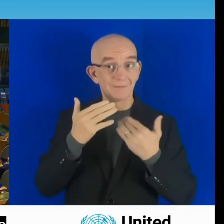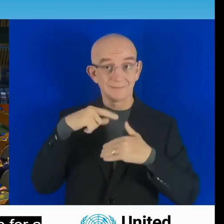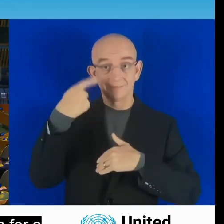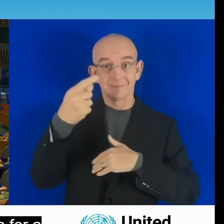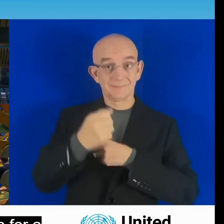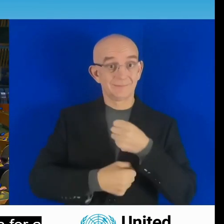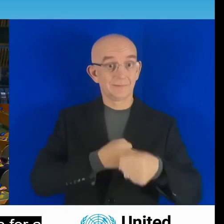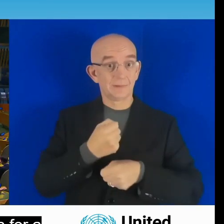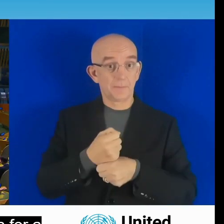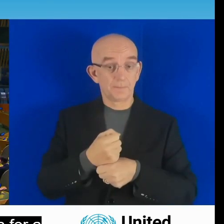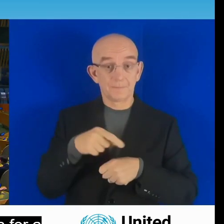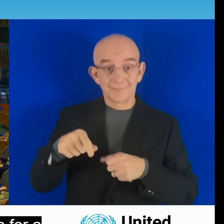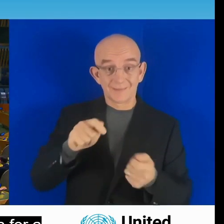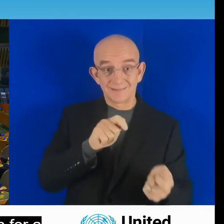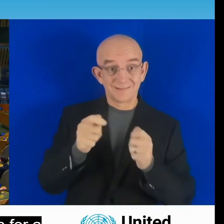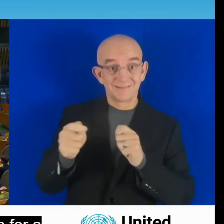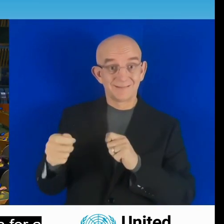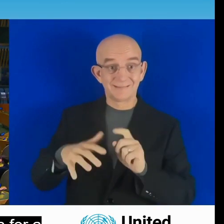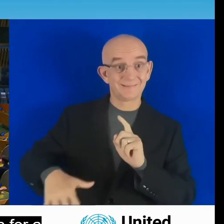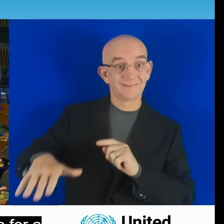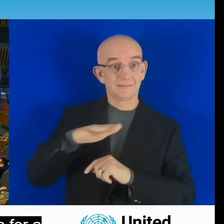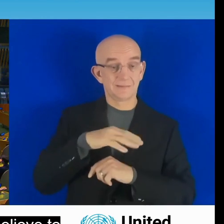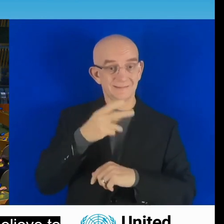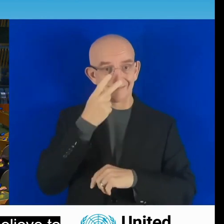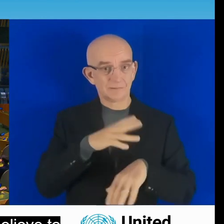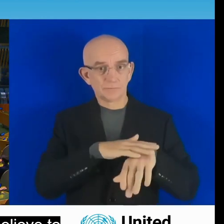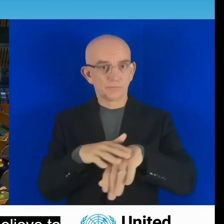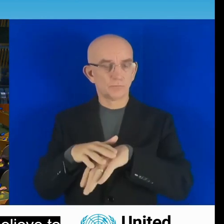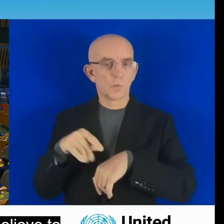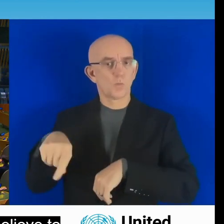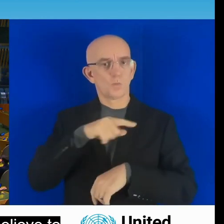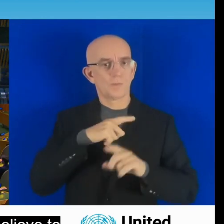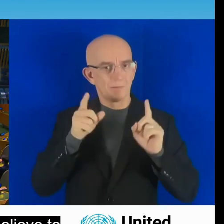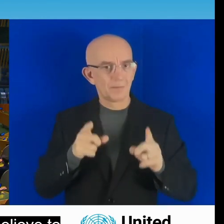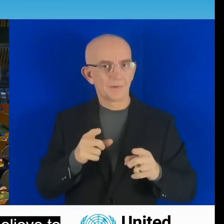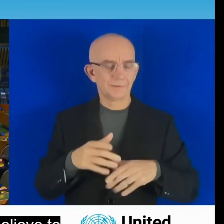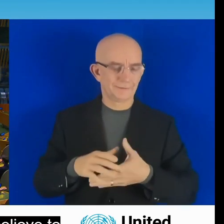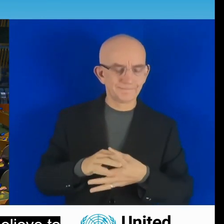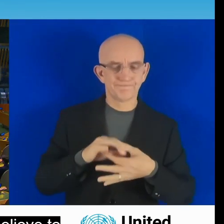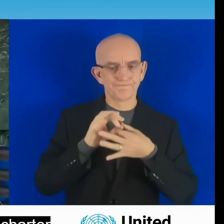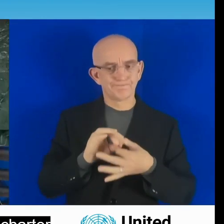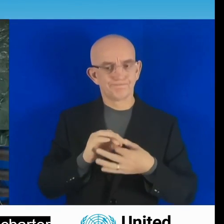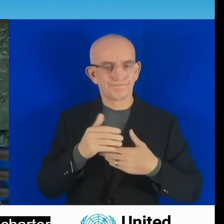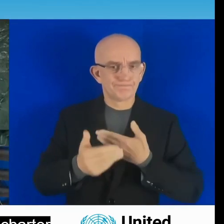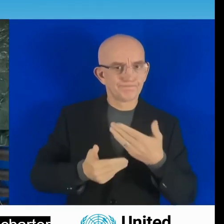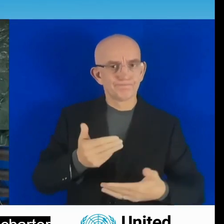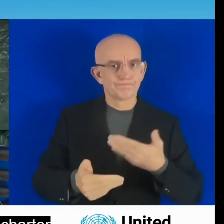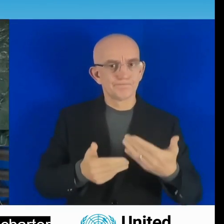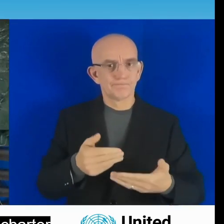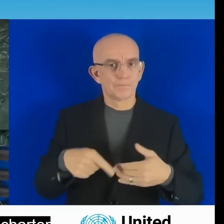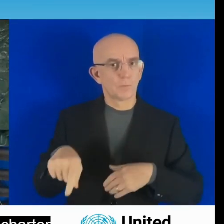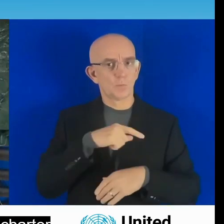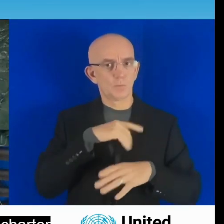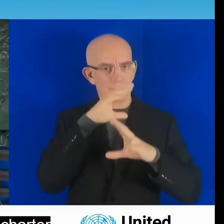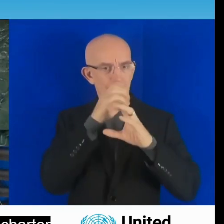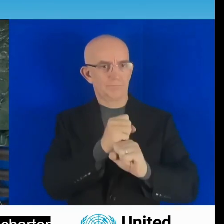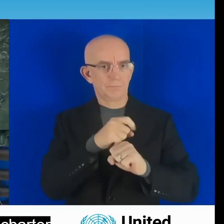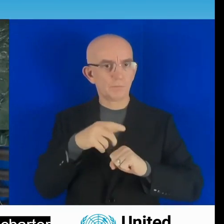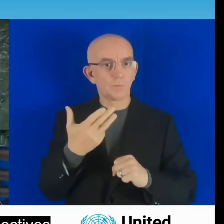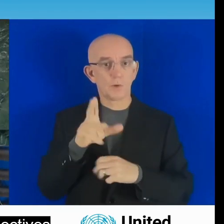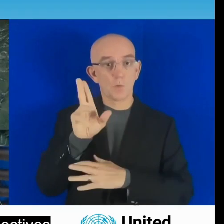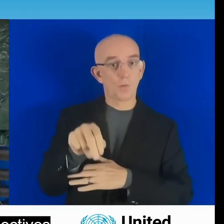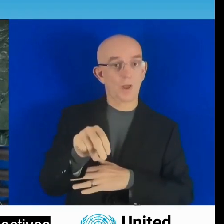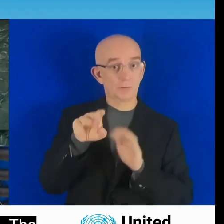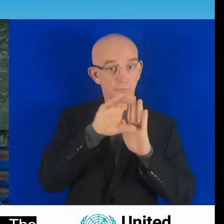Charter and to the foundational objectives of this organization. The various threats to peace and security, whether on land, at sea,